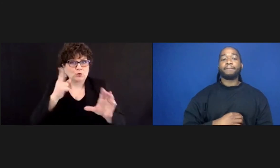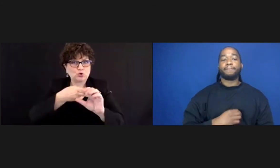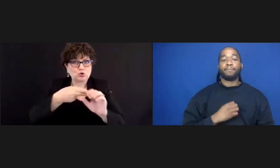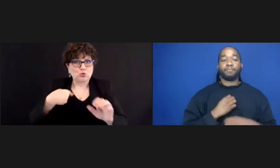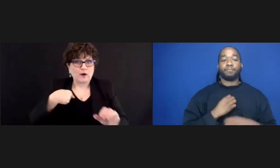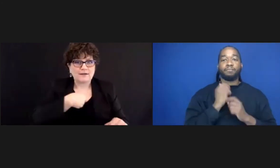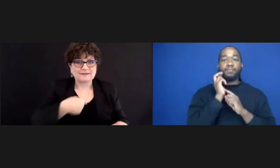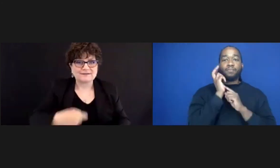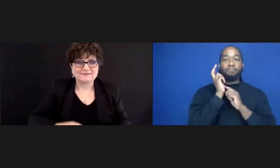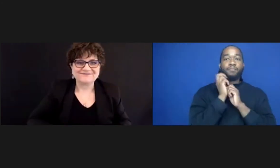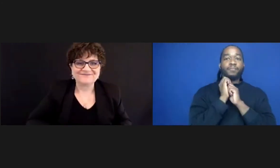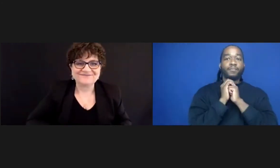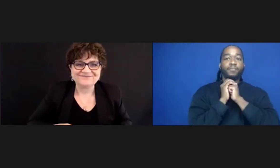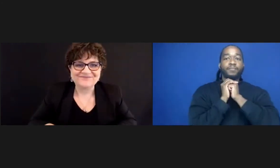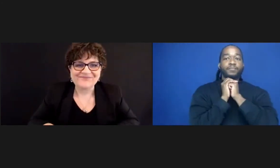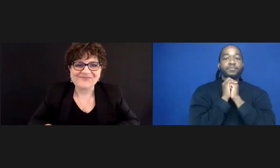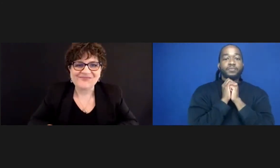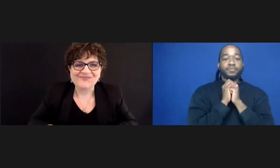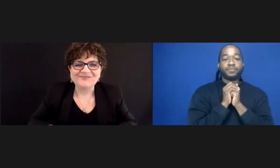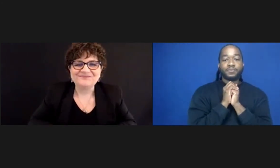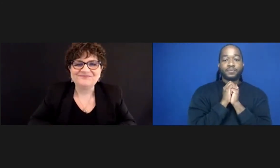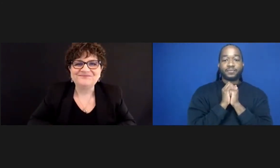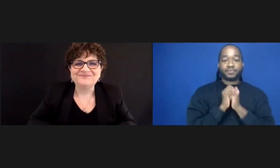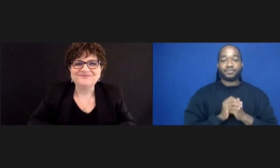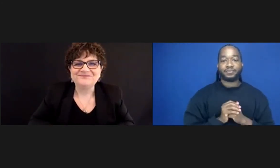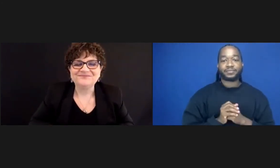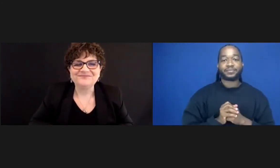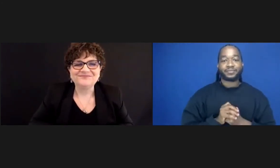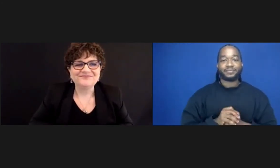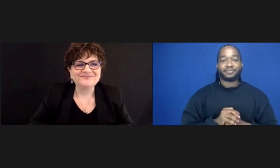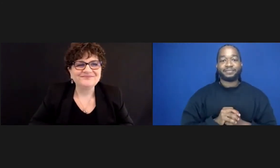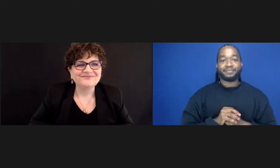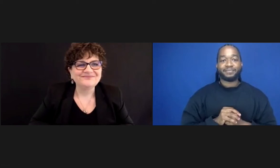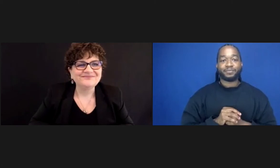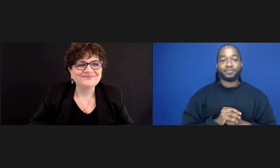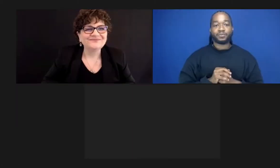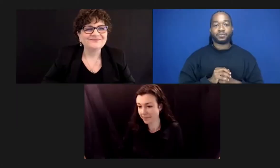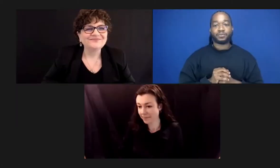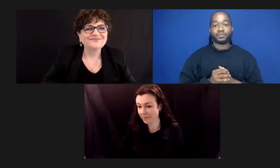All right, Alicia, did you want to join us?